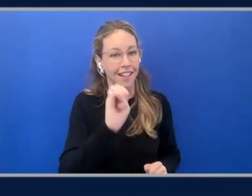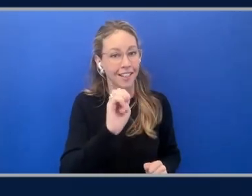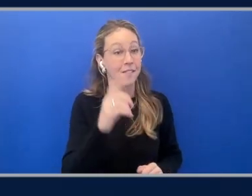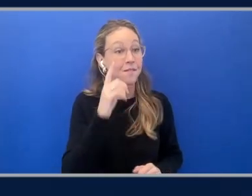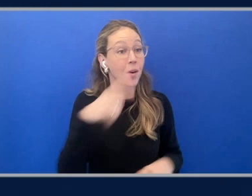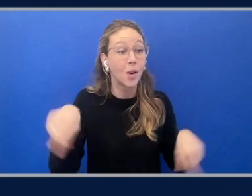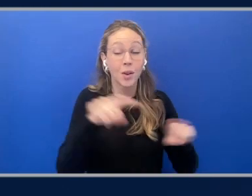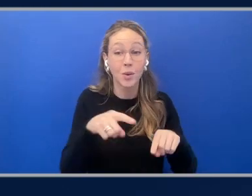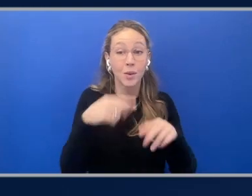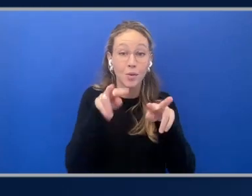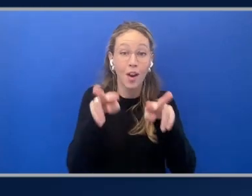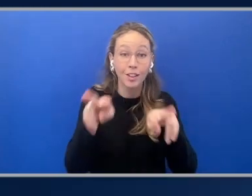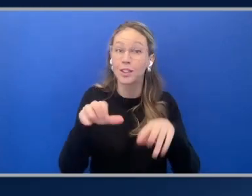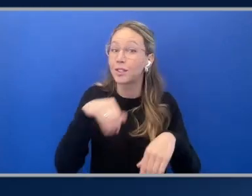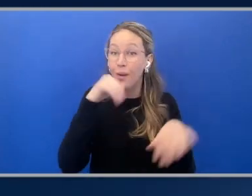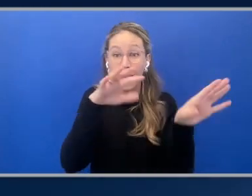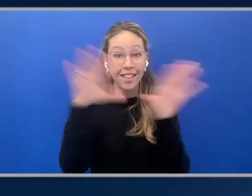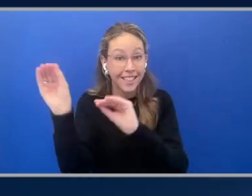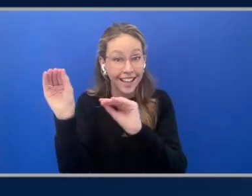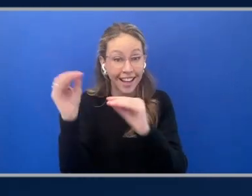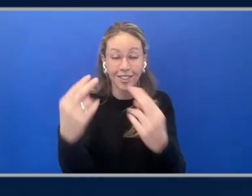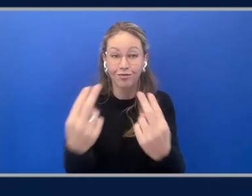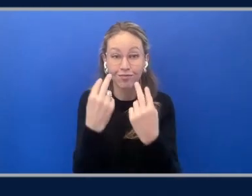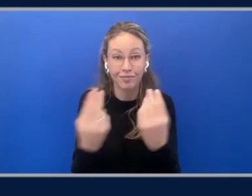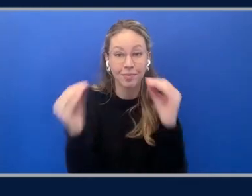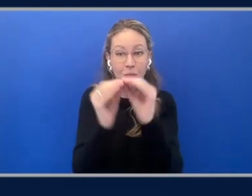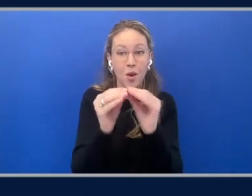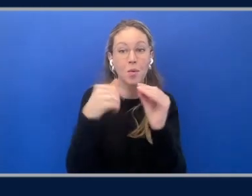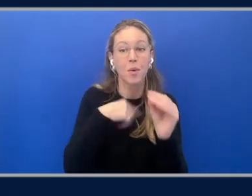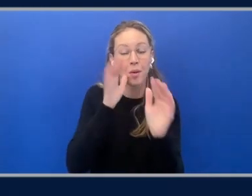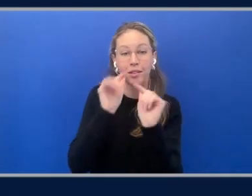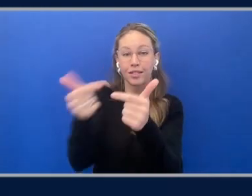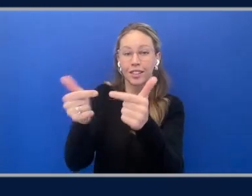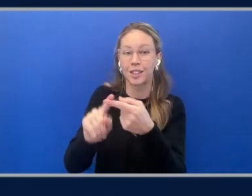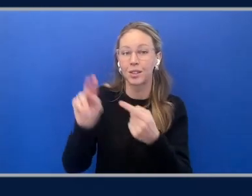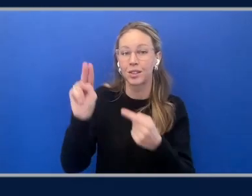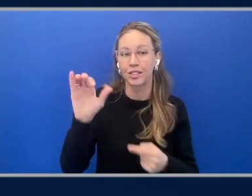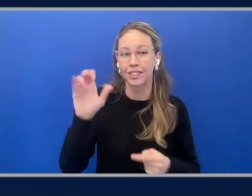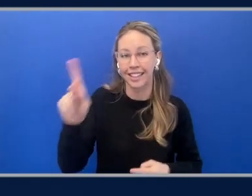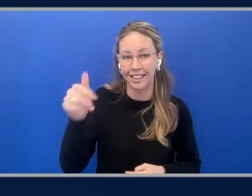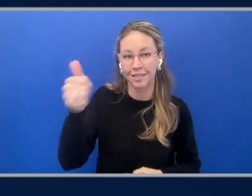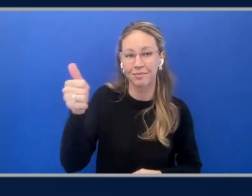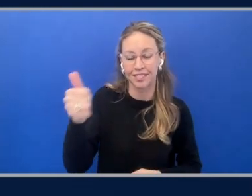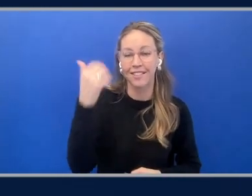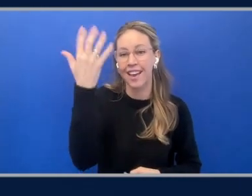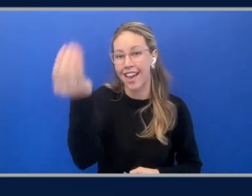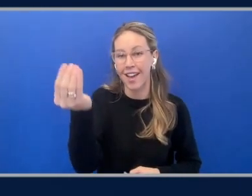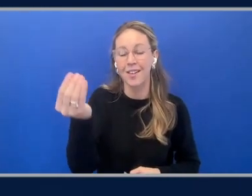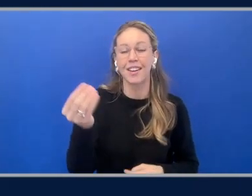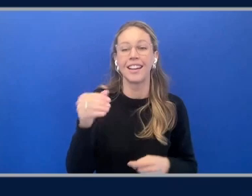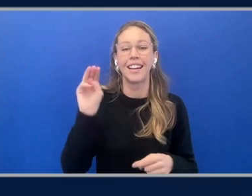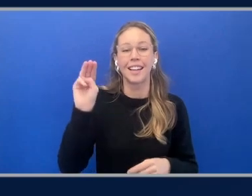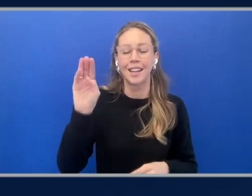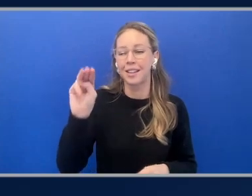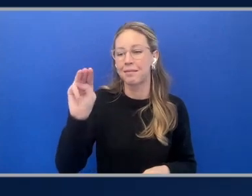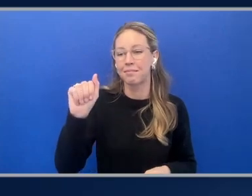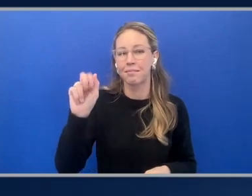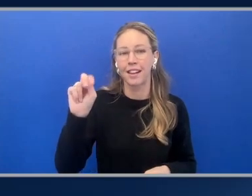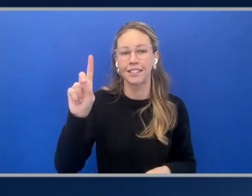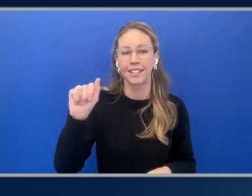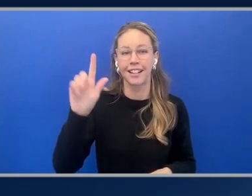are tuned in, don't go anywhere. We're sending it off to Nick, who's in